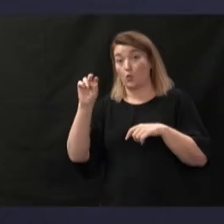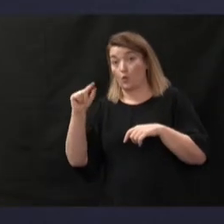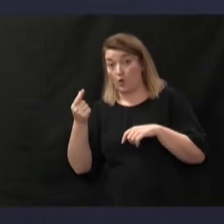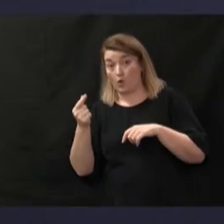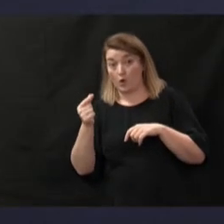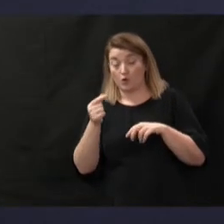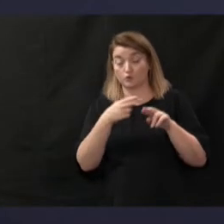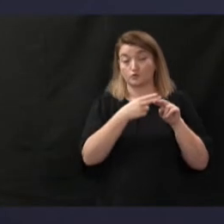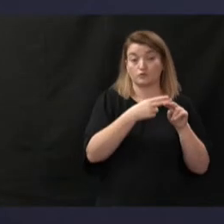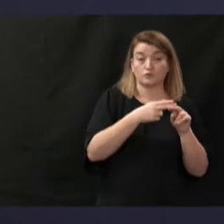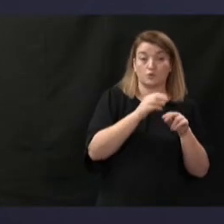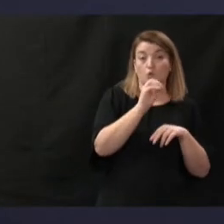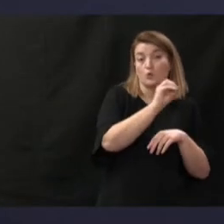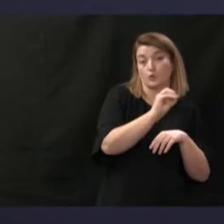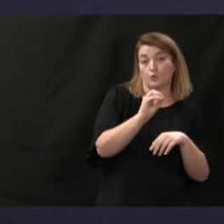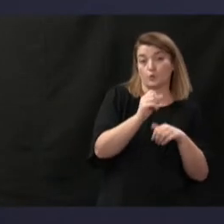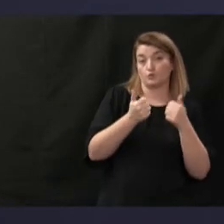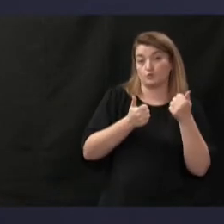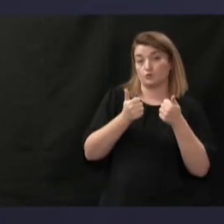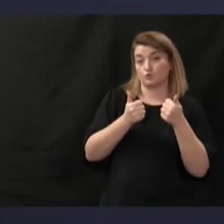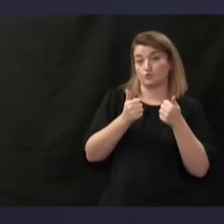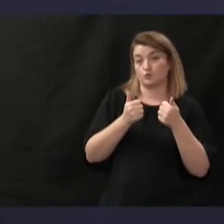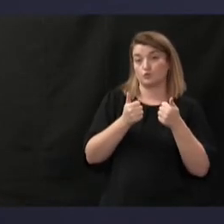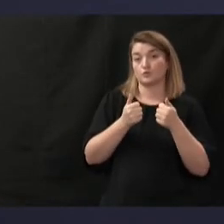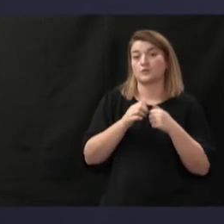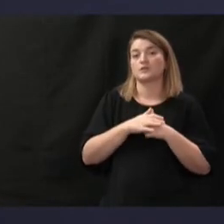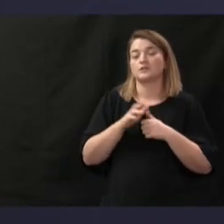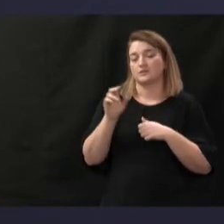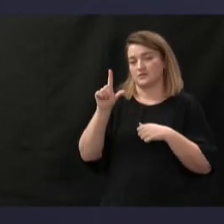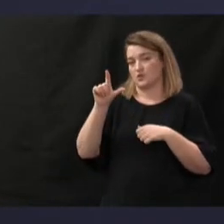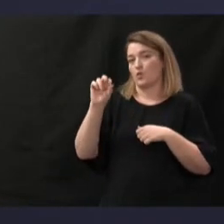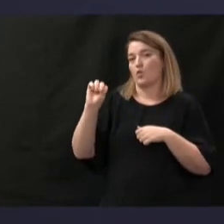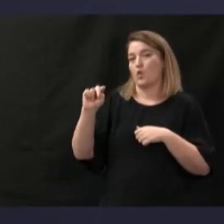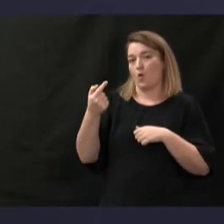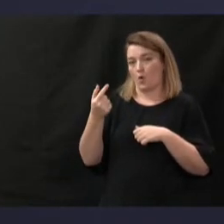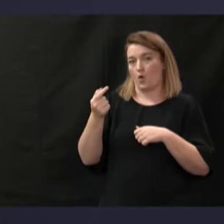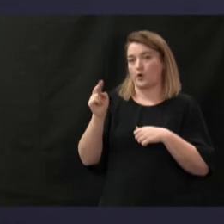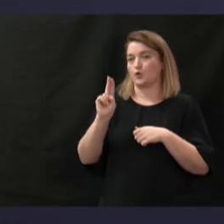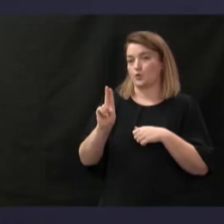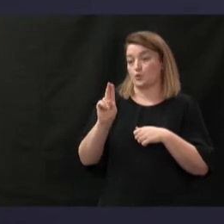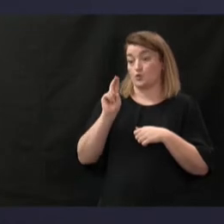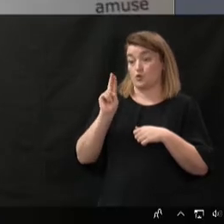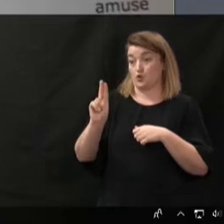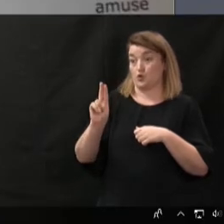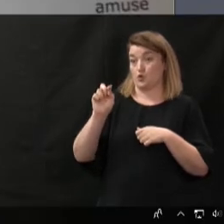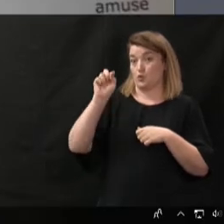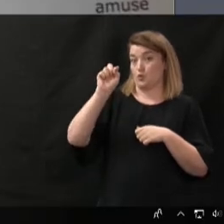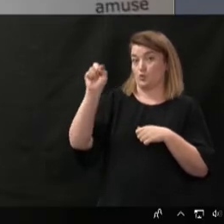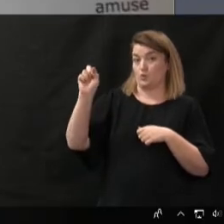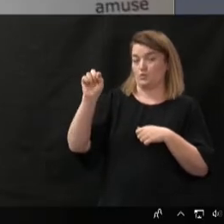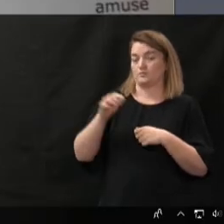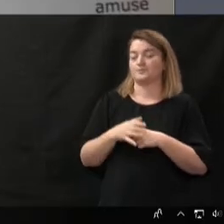or ooh. Q, it's saying the long U. Now let's go down here to that